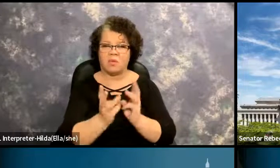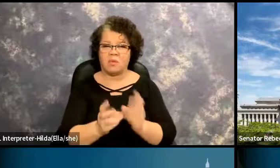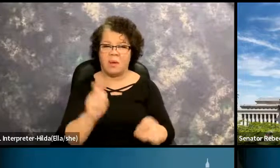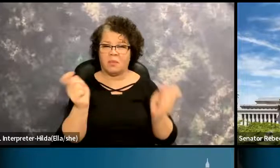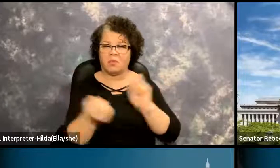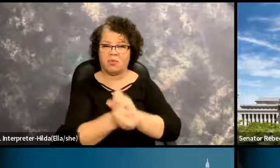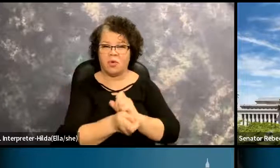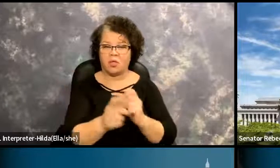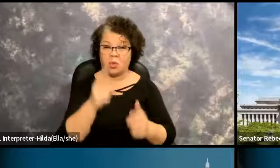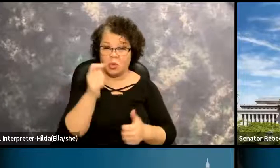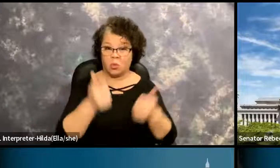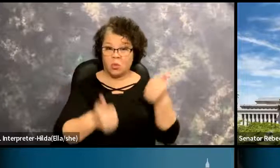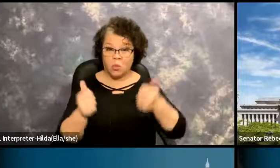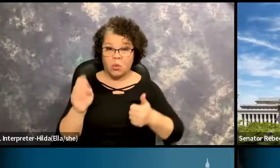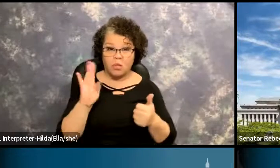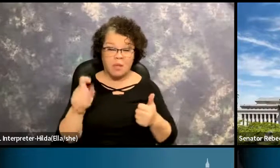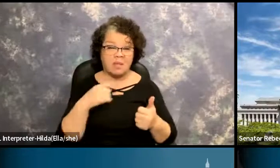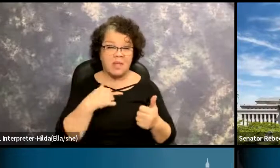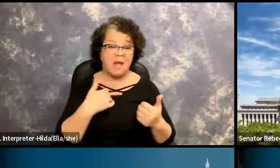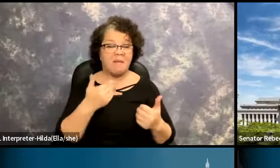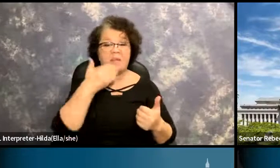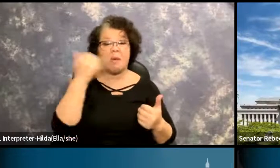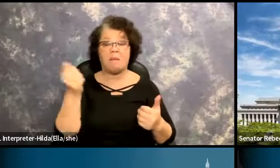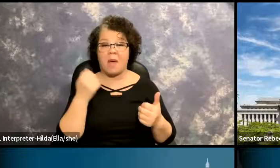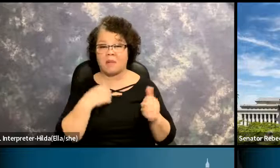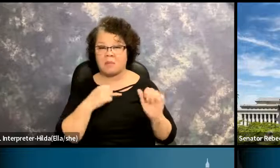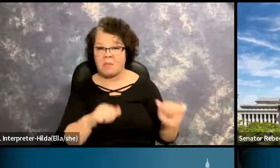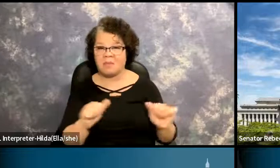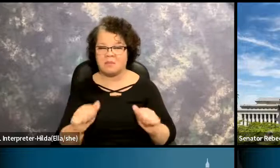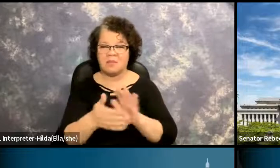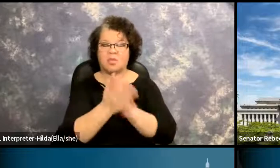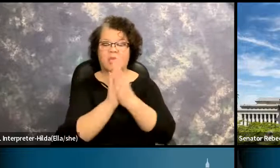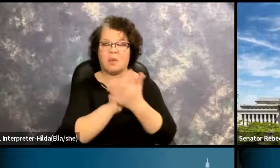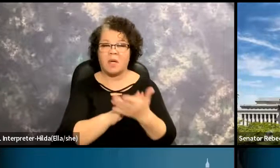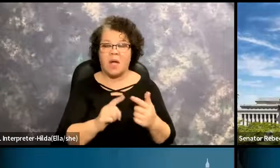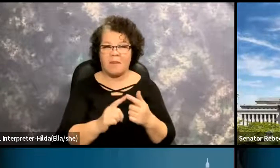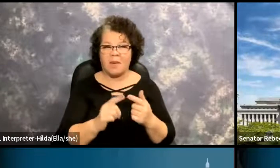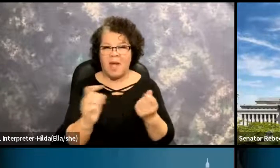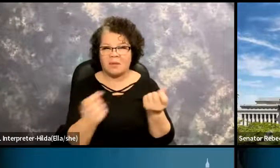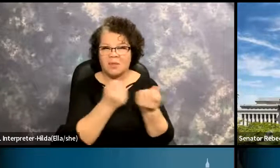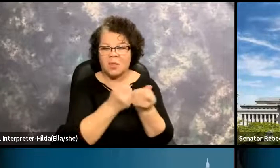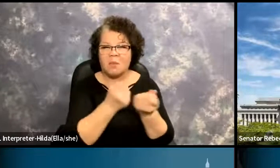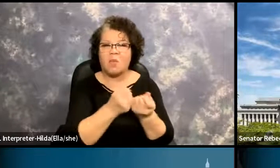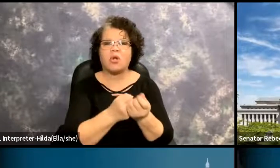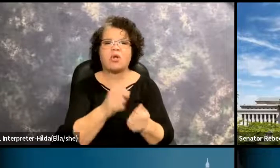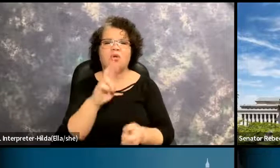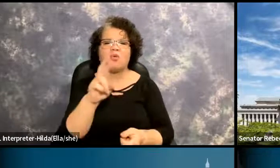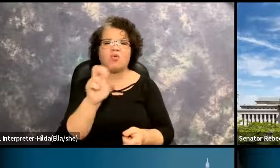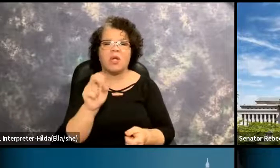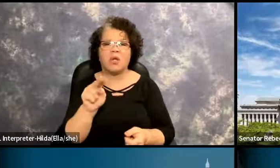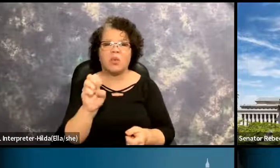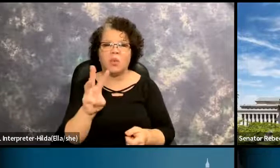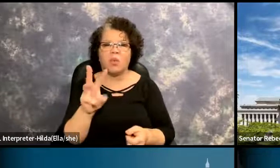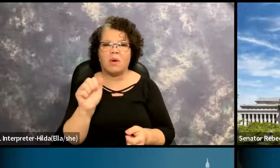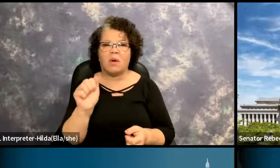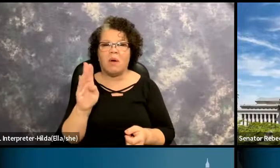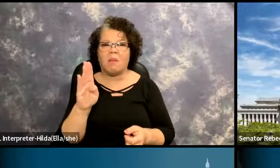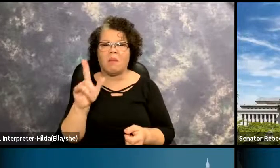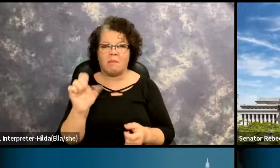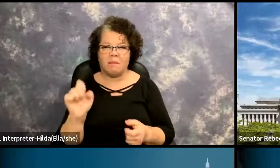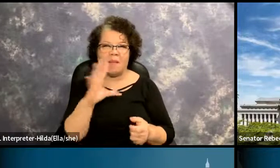Which bills have the best prospect of becoming law addressing renewable and sustainable energy initiatives?